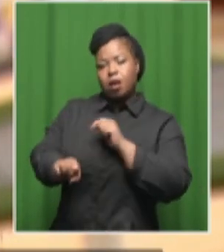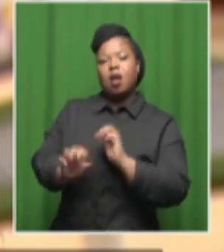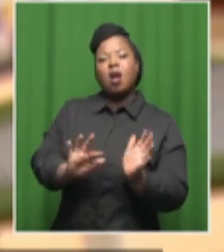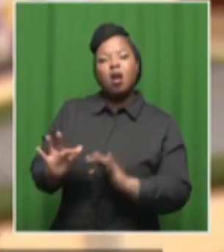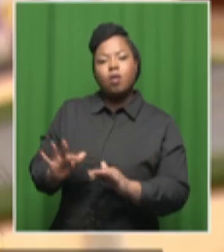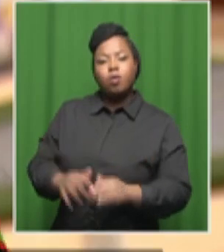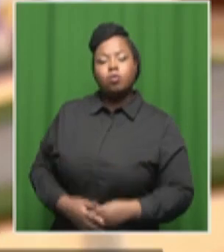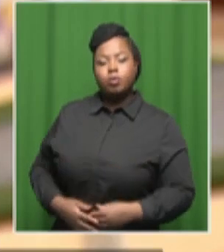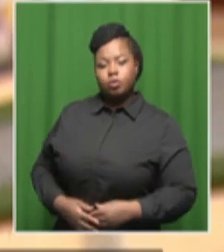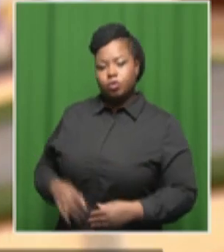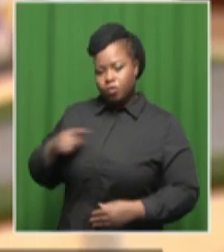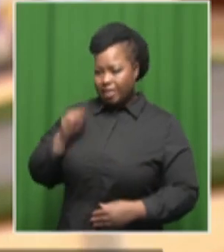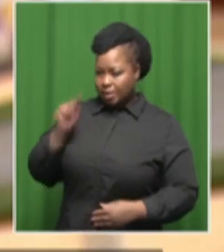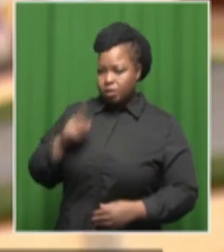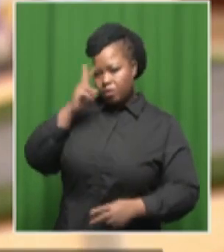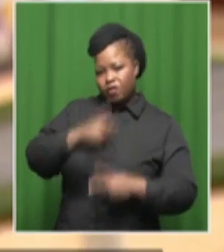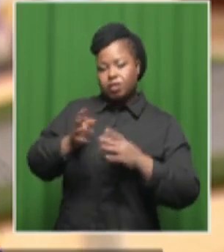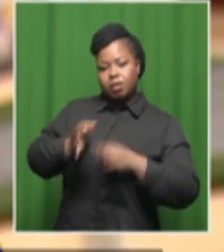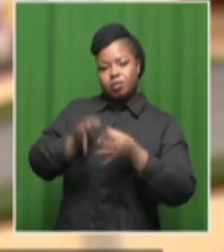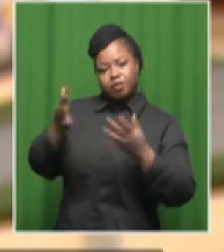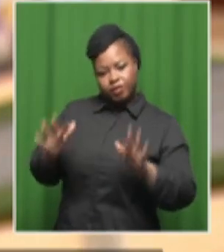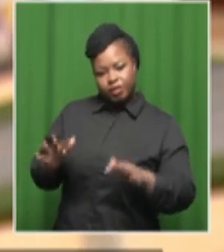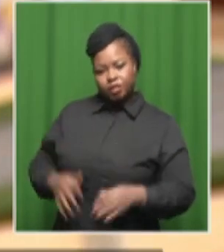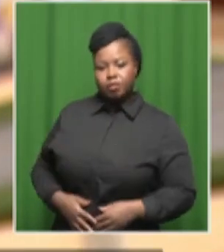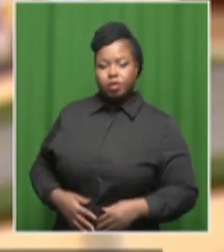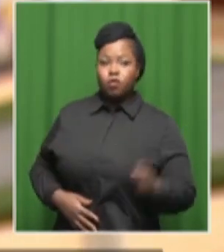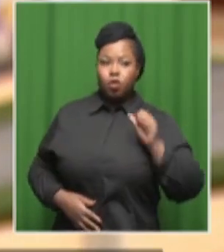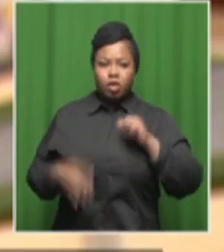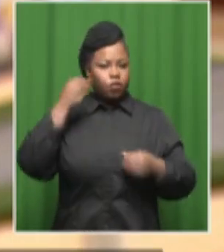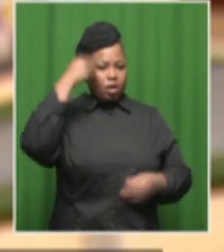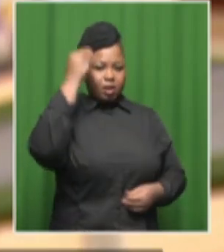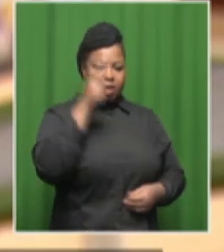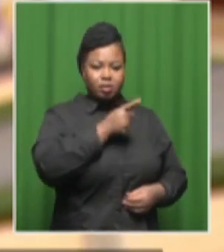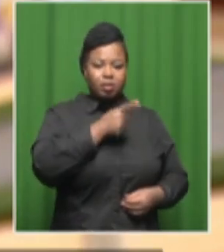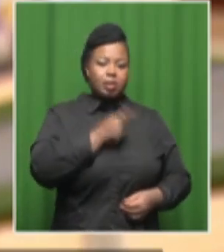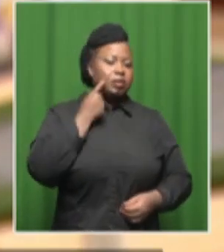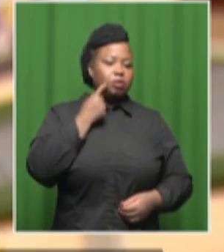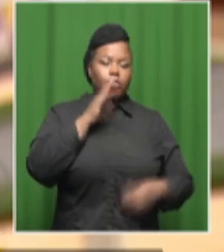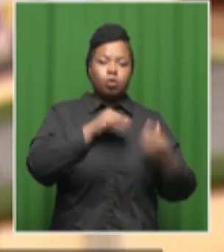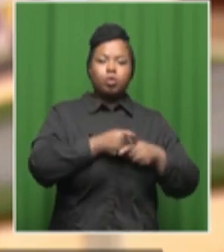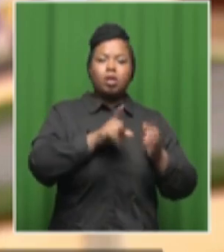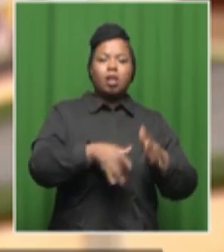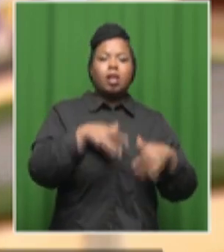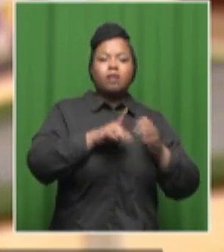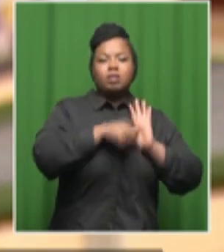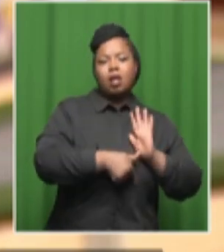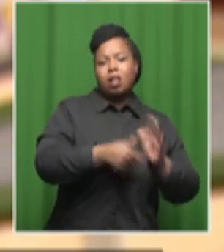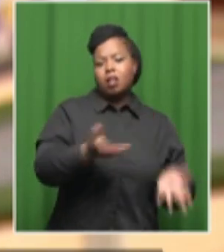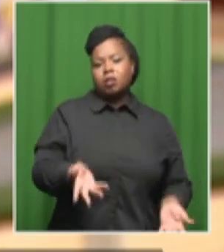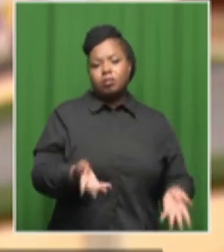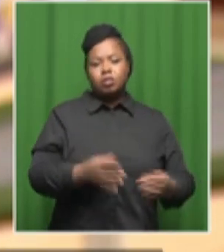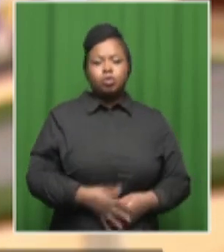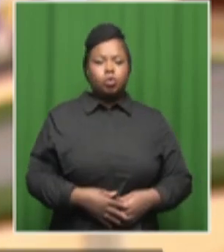that you actually look at? And that's what Prof was actually talking about. Unlike adults, with adults, we're able to talk about lifestyle, we're able to talk about